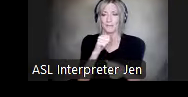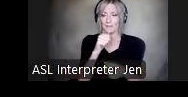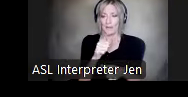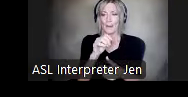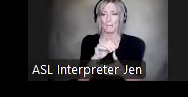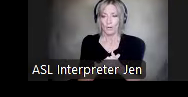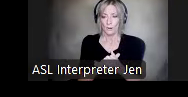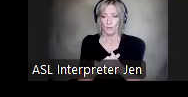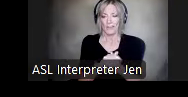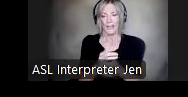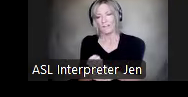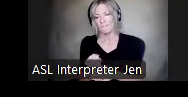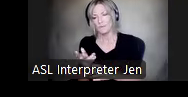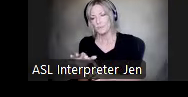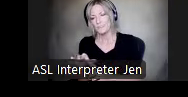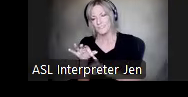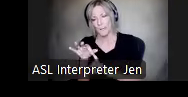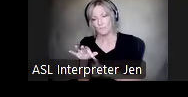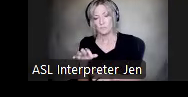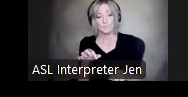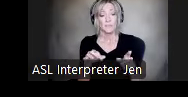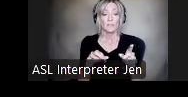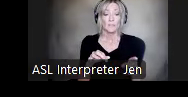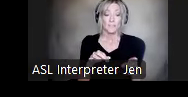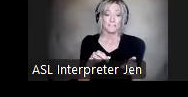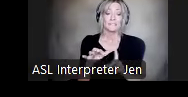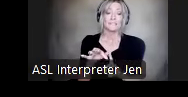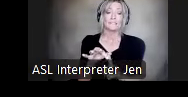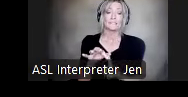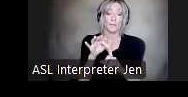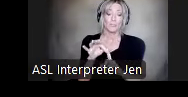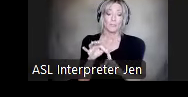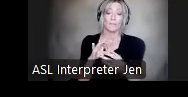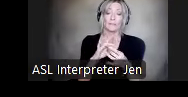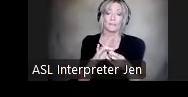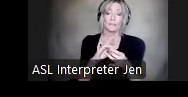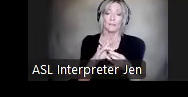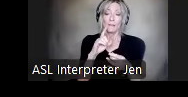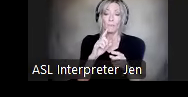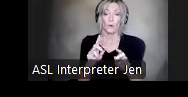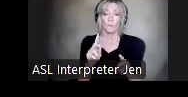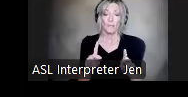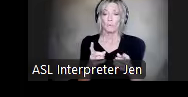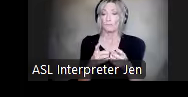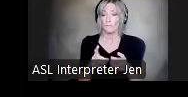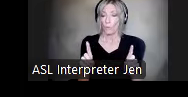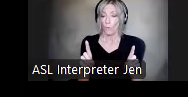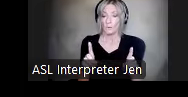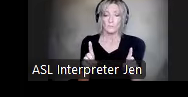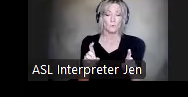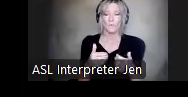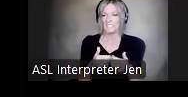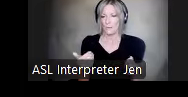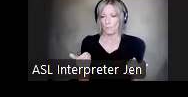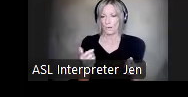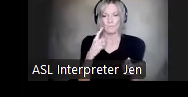couple of exceptions. This is particularly relevant for people who have been divorced or just separated for